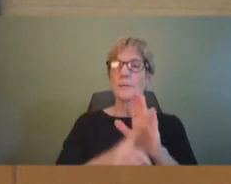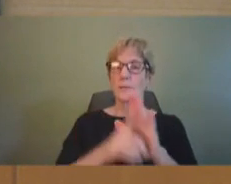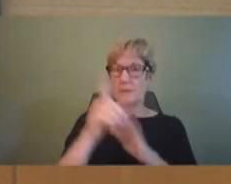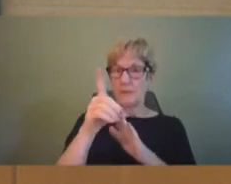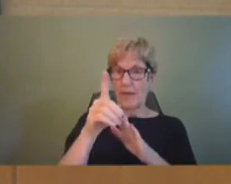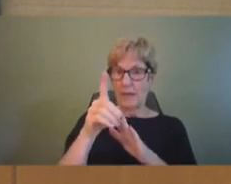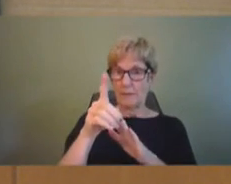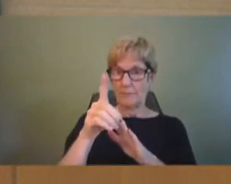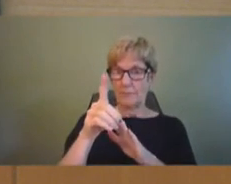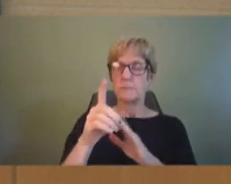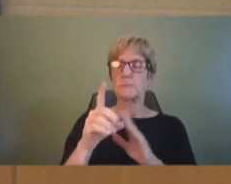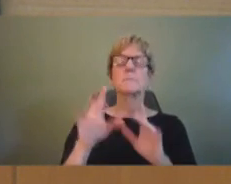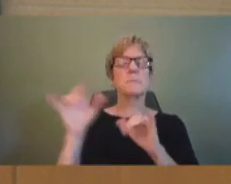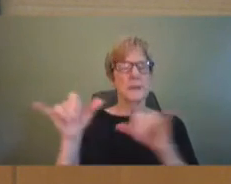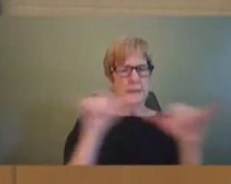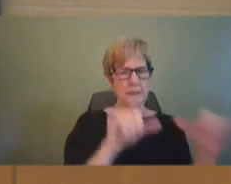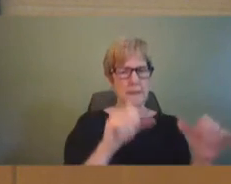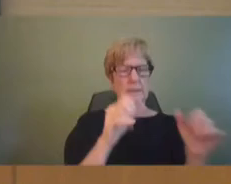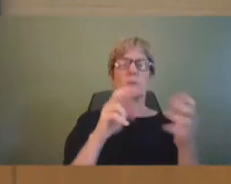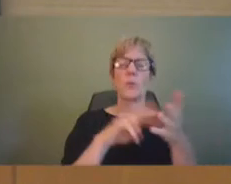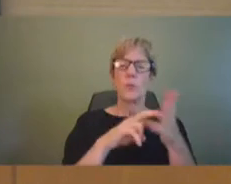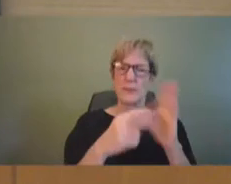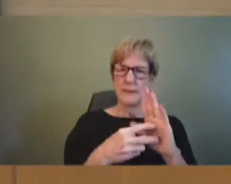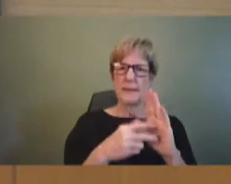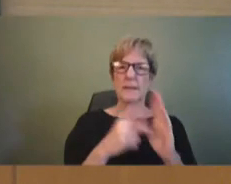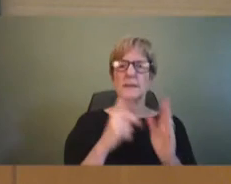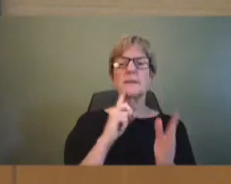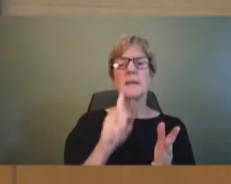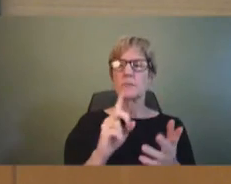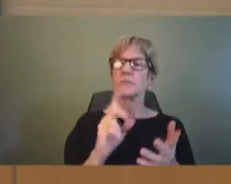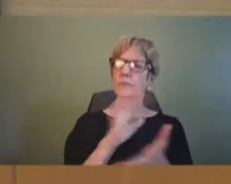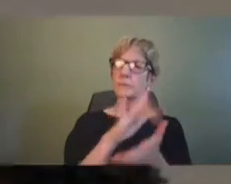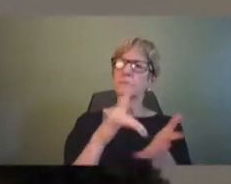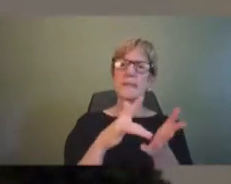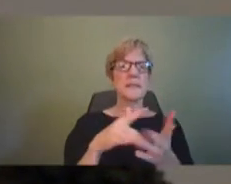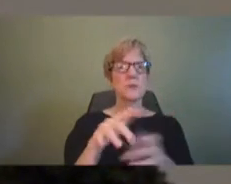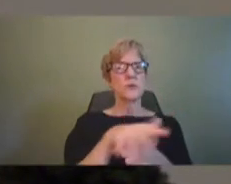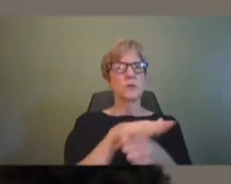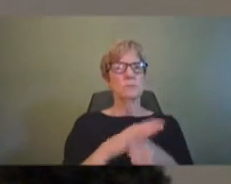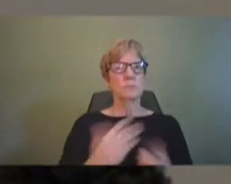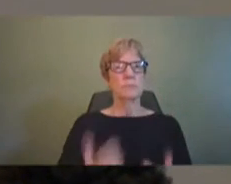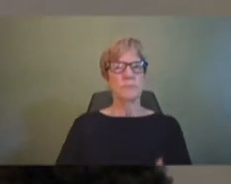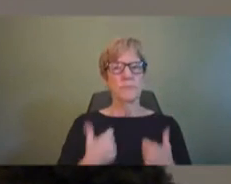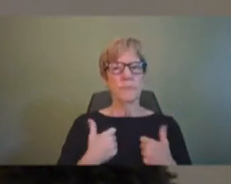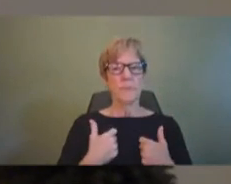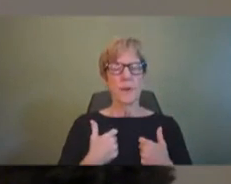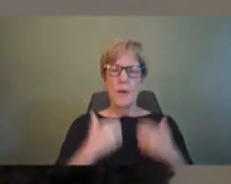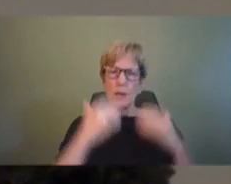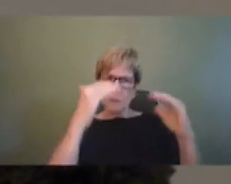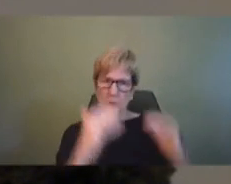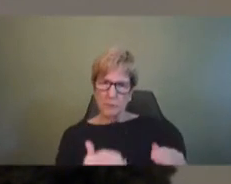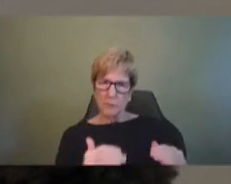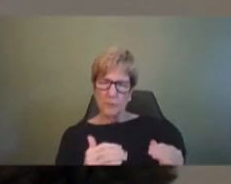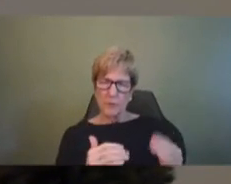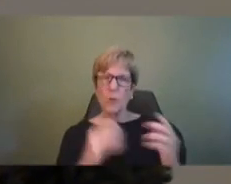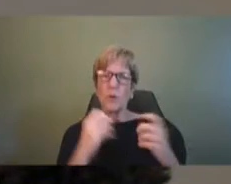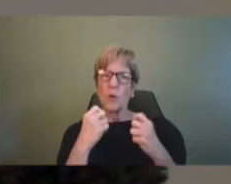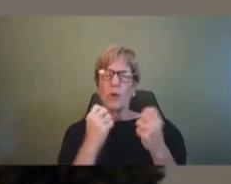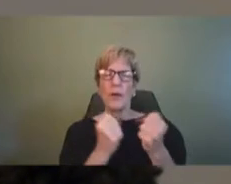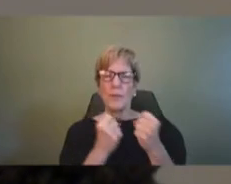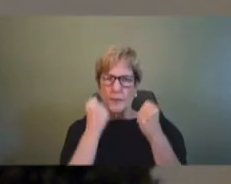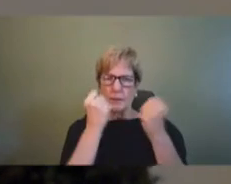consistent with the intent of the centers Place types I gotta and then down here where I see drive-through establishment I see this